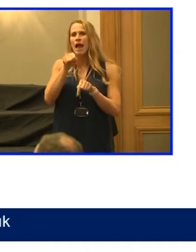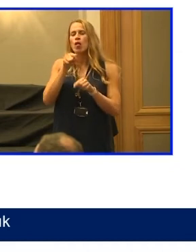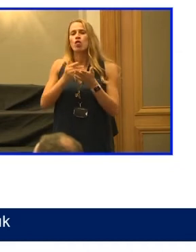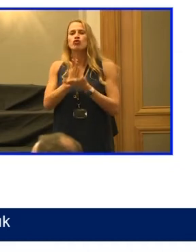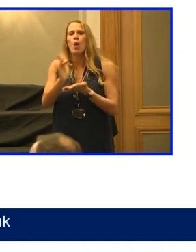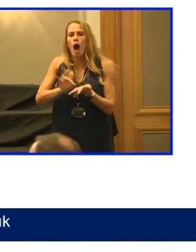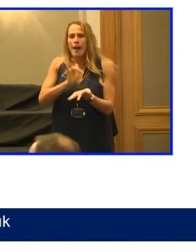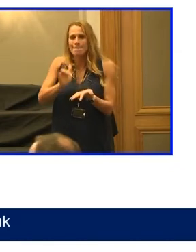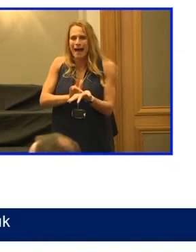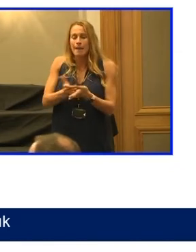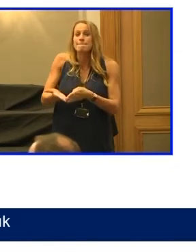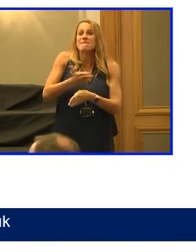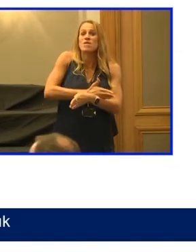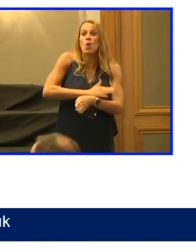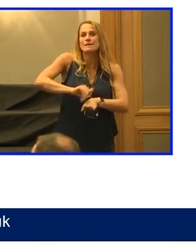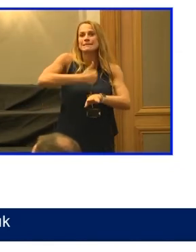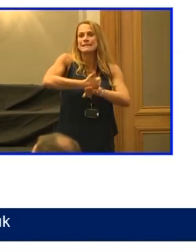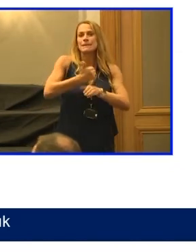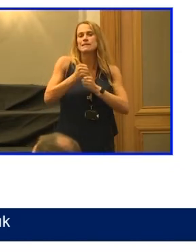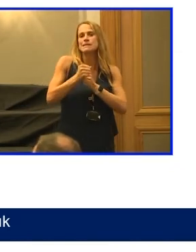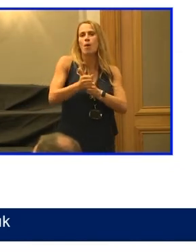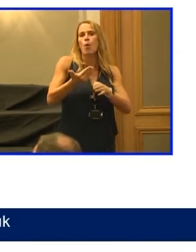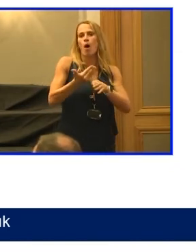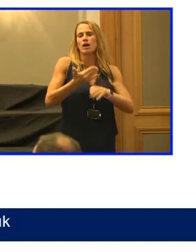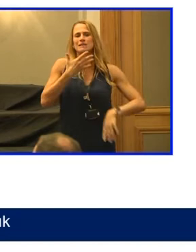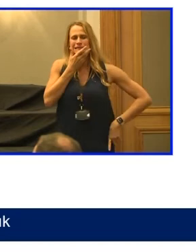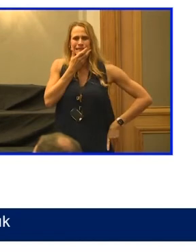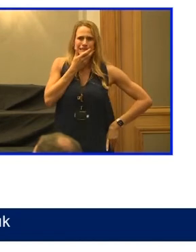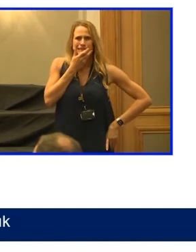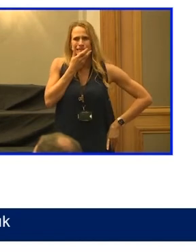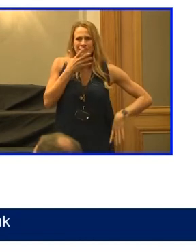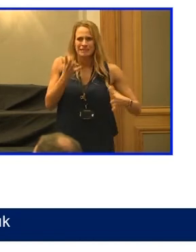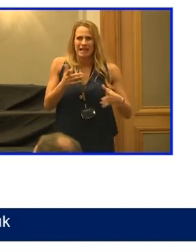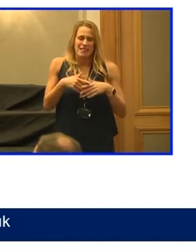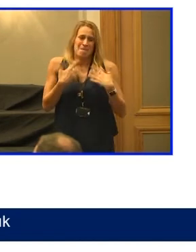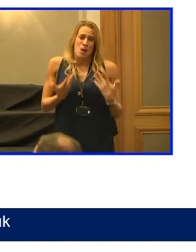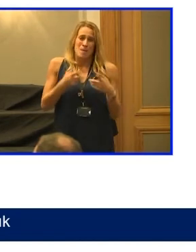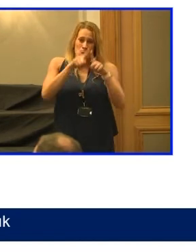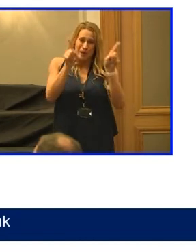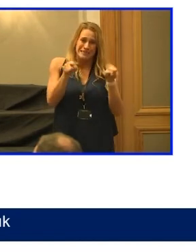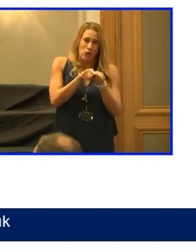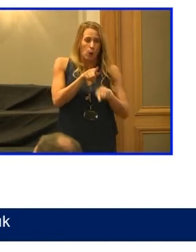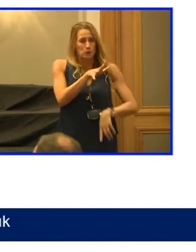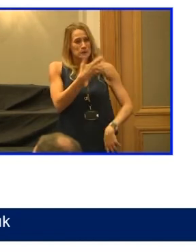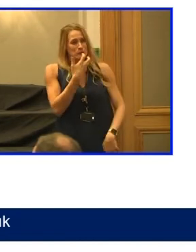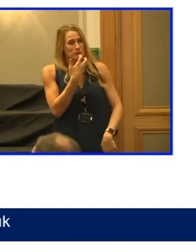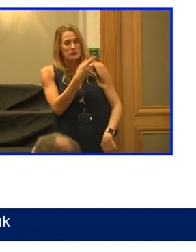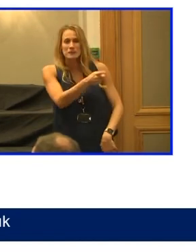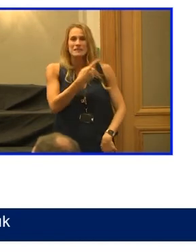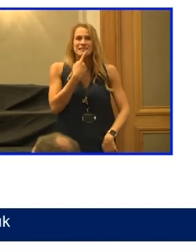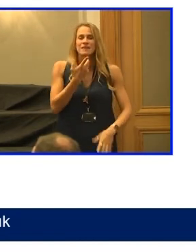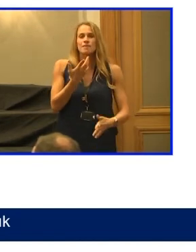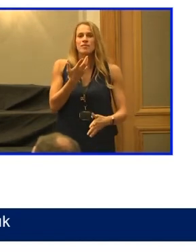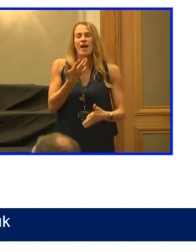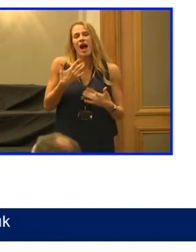got a Windows keyboard. Yeah. And I'm doing all the gestures and I'm making the right gooey out of it. So, and sure. I use a touch